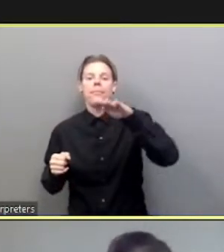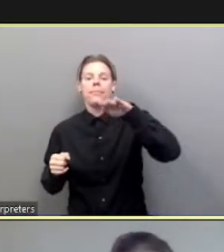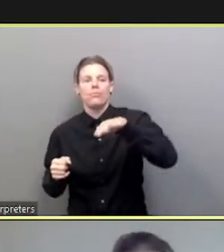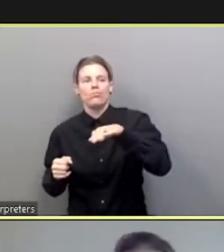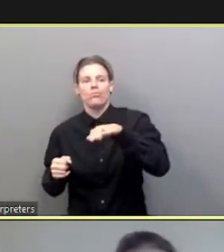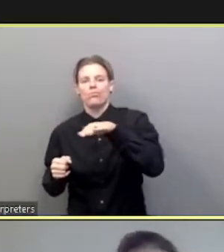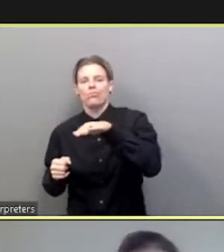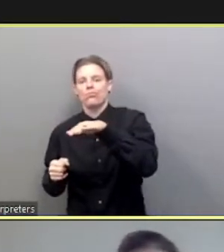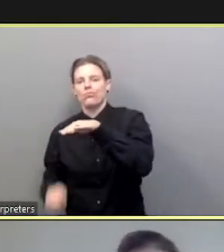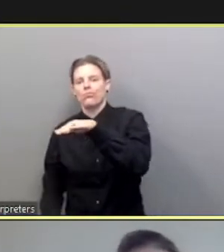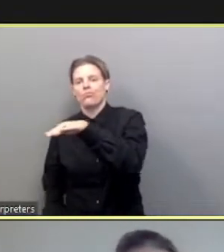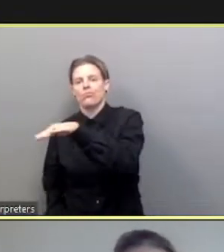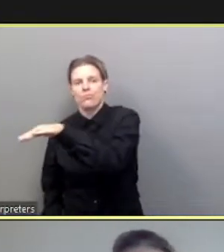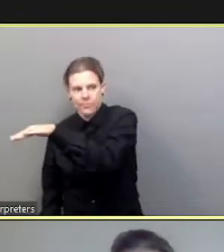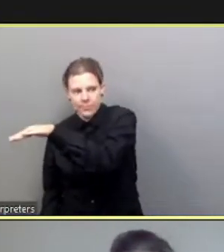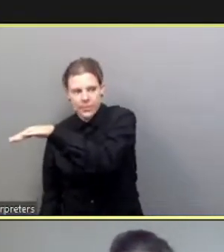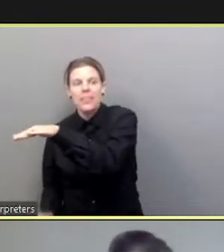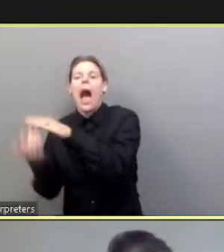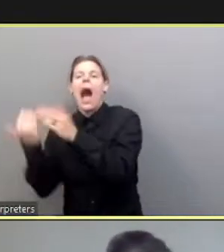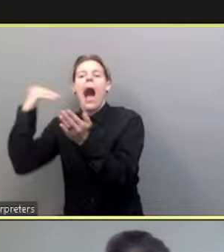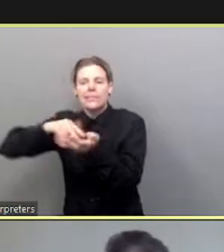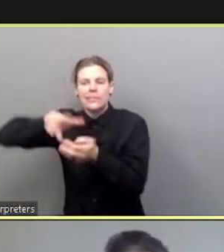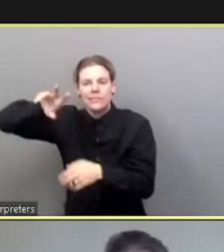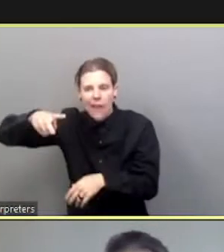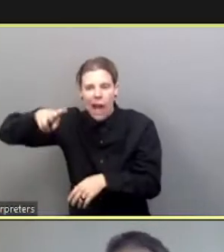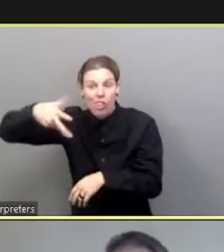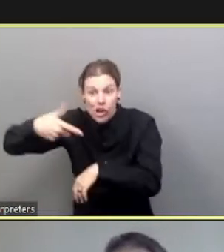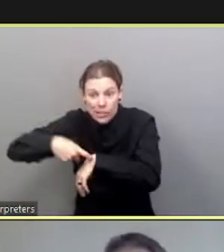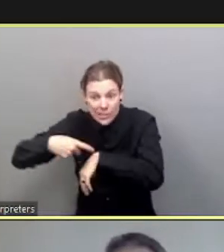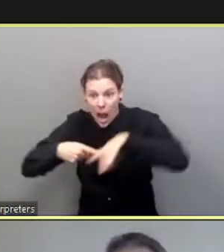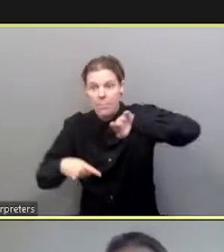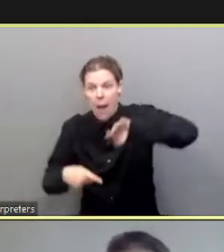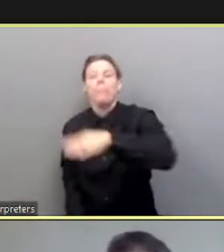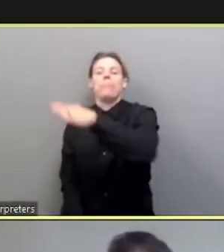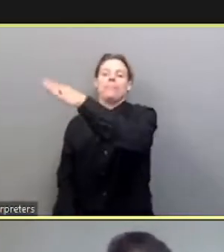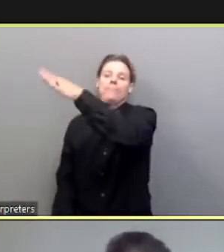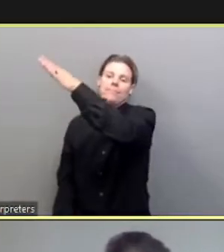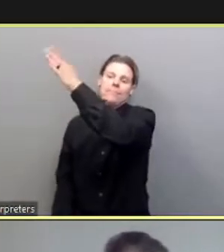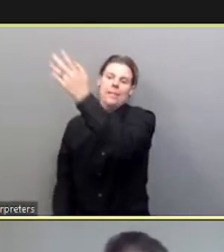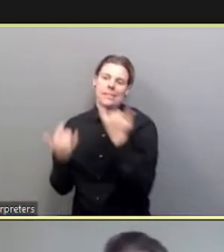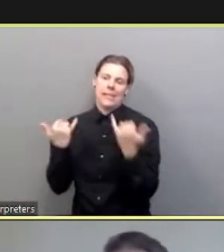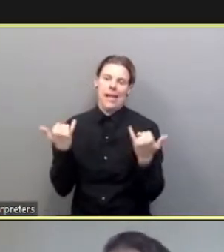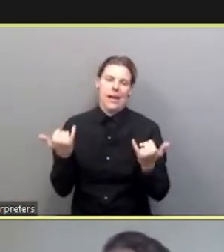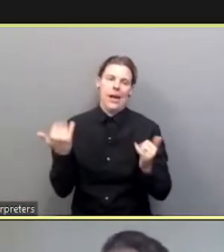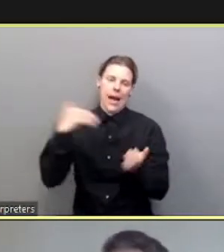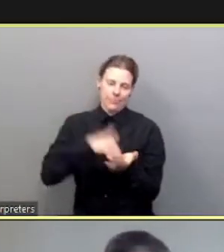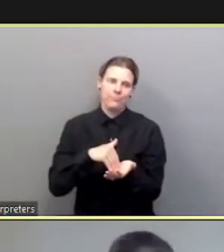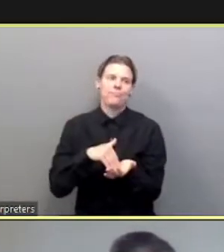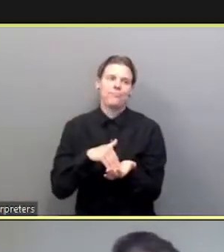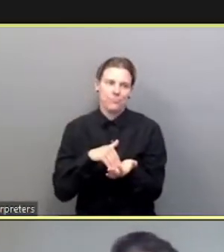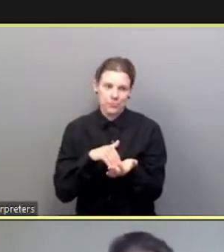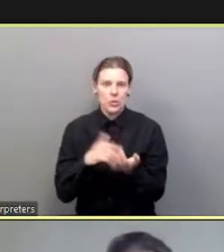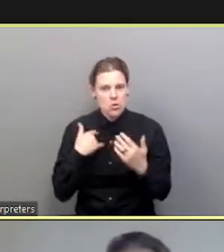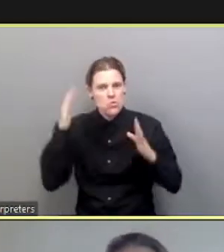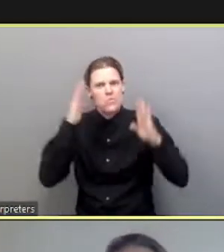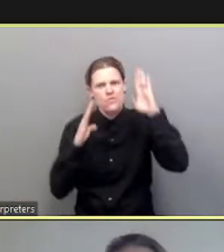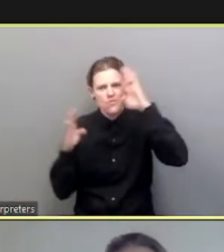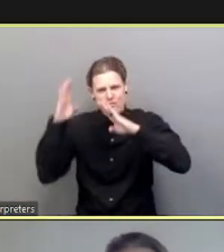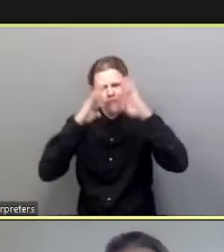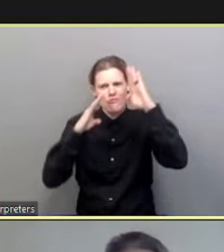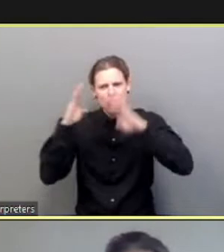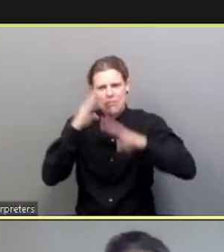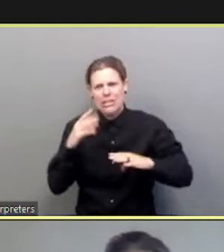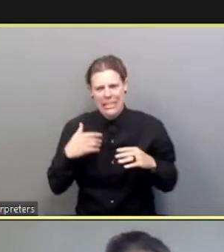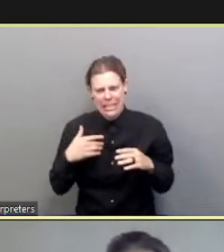rising incidents or a rise in our case rate. So this is very, very concerning. This is certainly not the direction